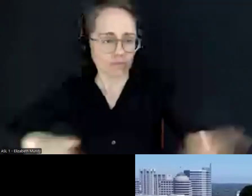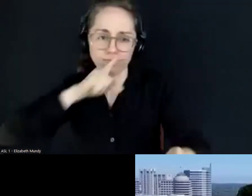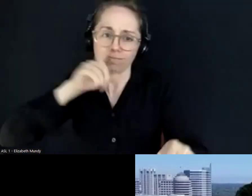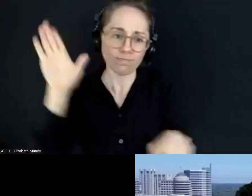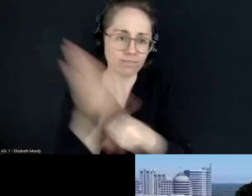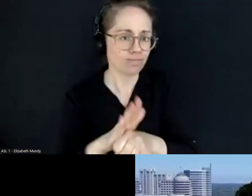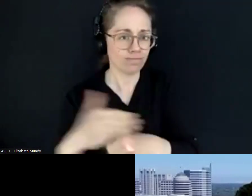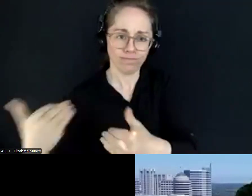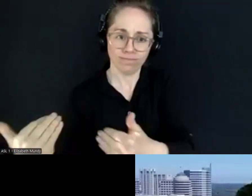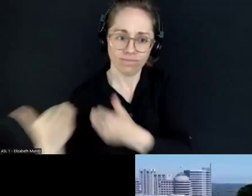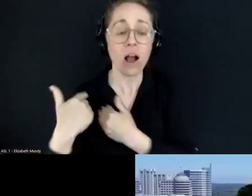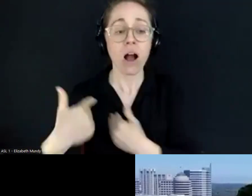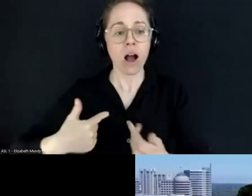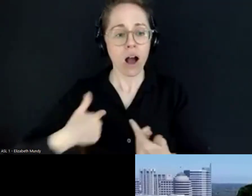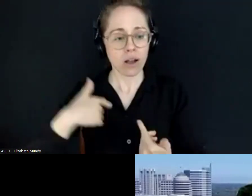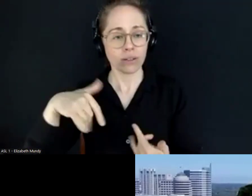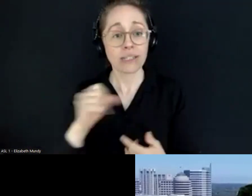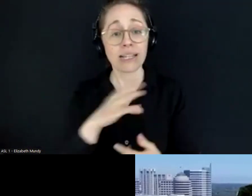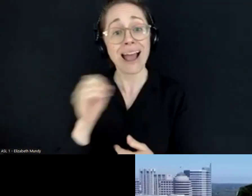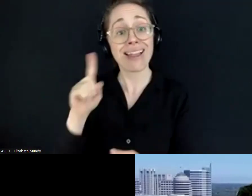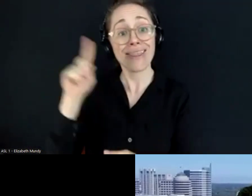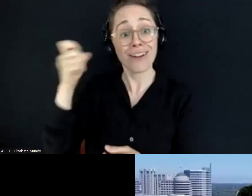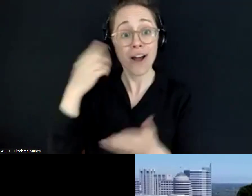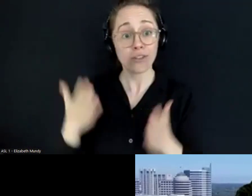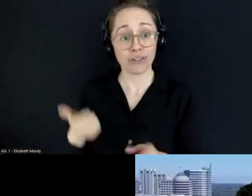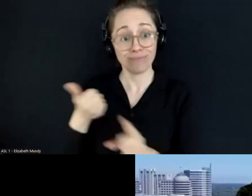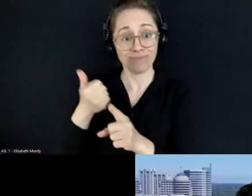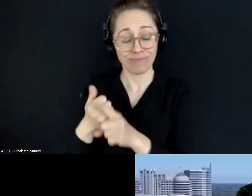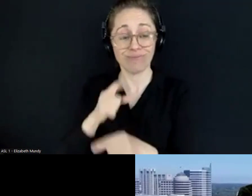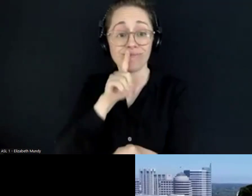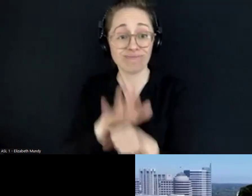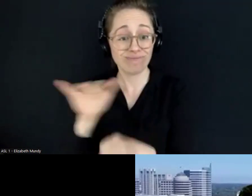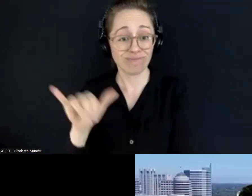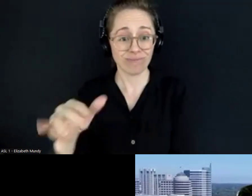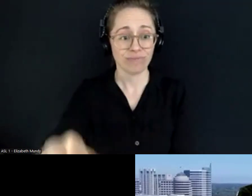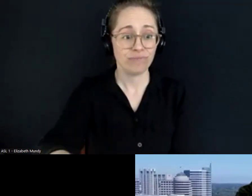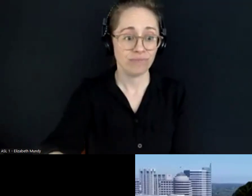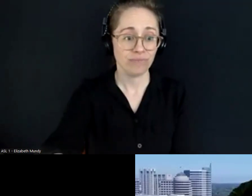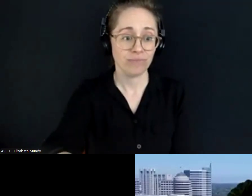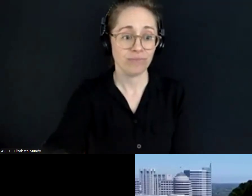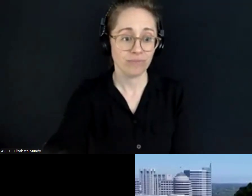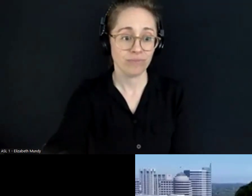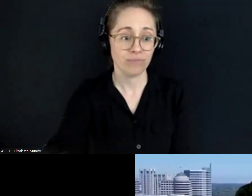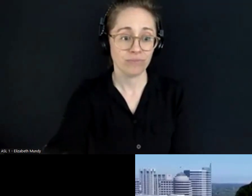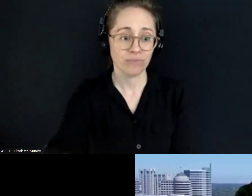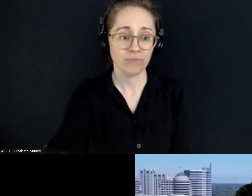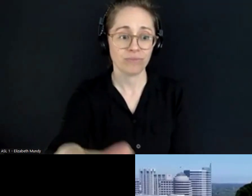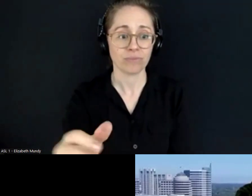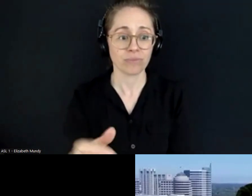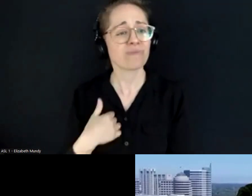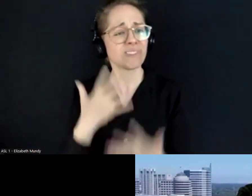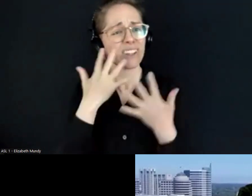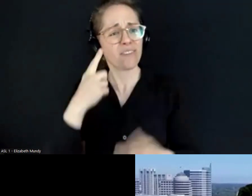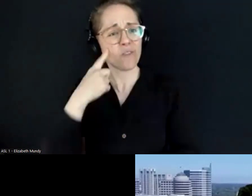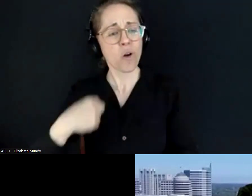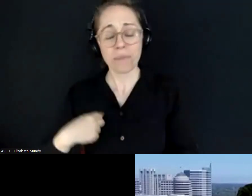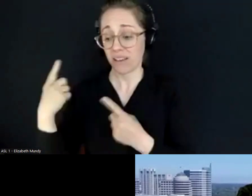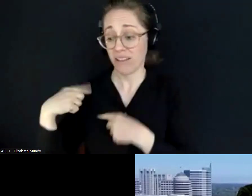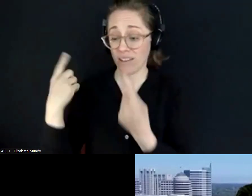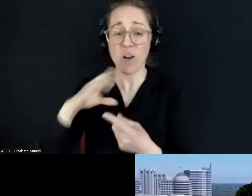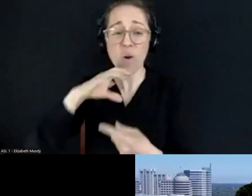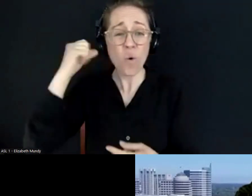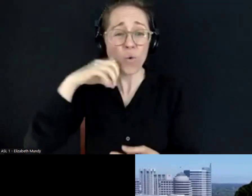that the governor is committed to. It is tragic to me that we have elders who have been stably housed in their